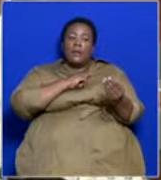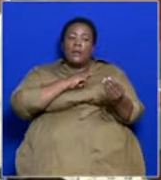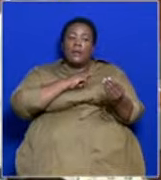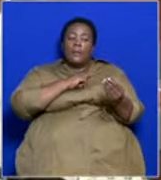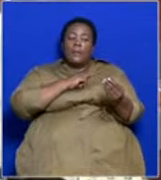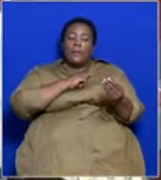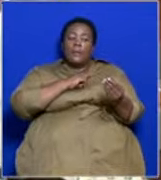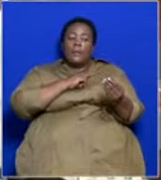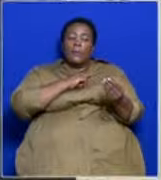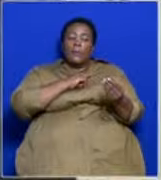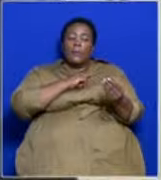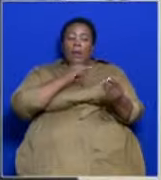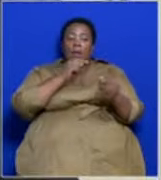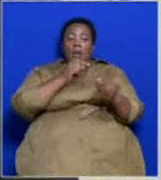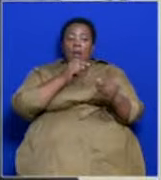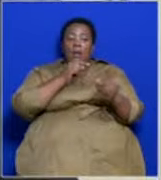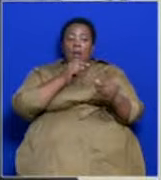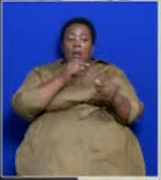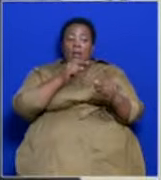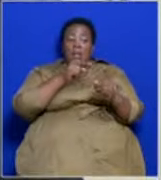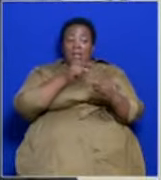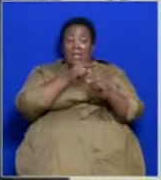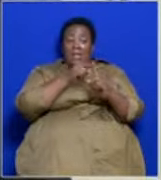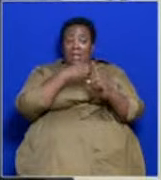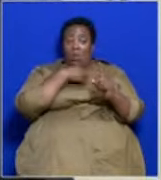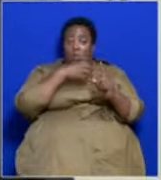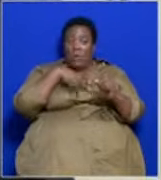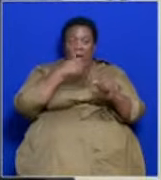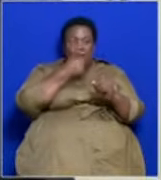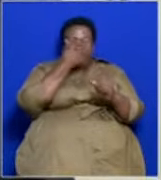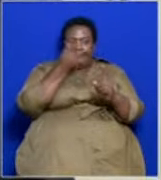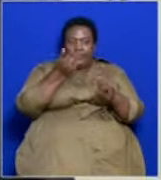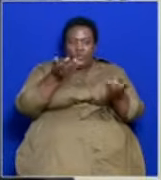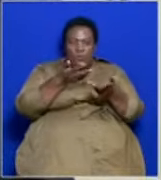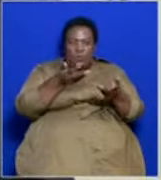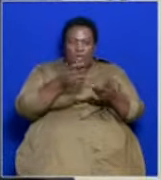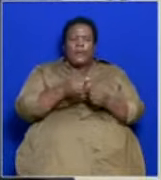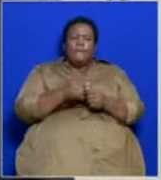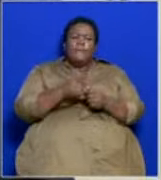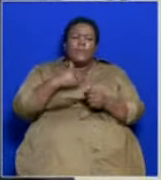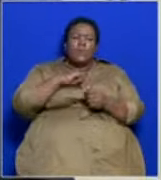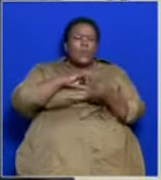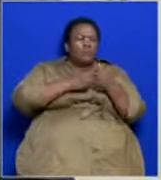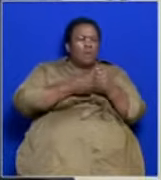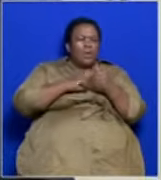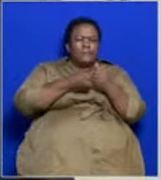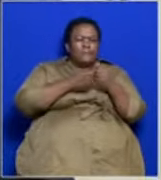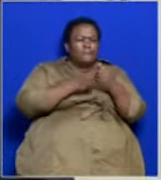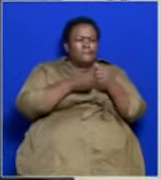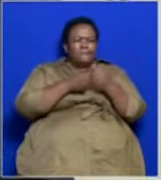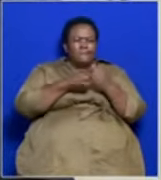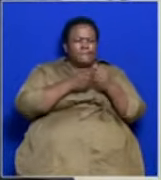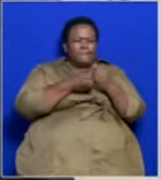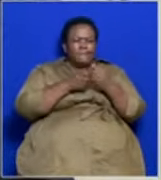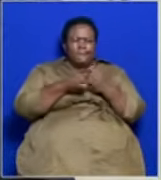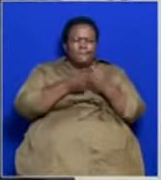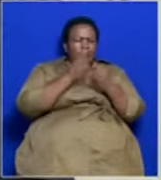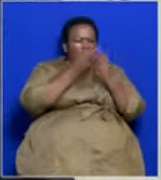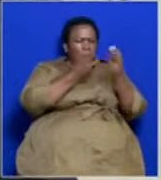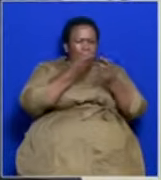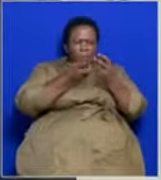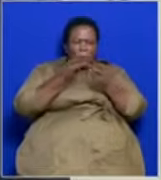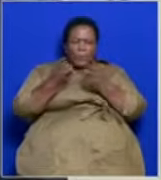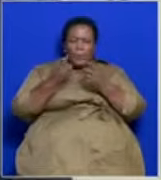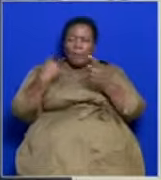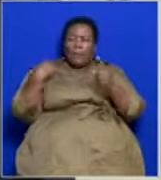unknown. Despite reasonable efforts, he has not been located. I further state